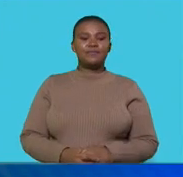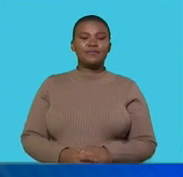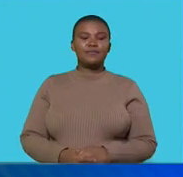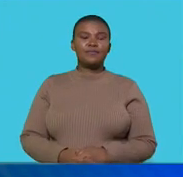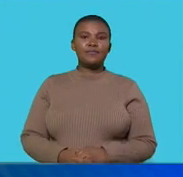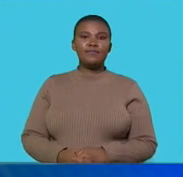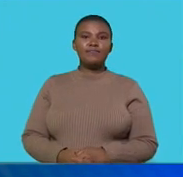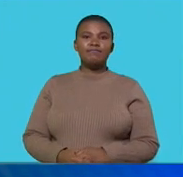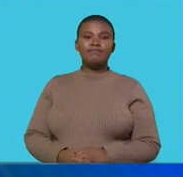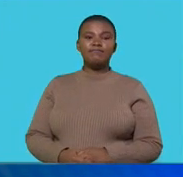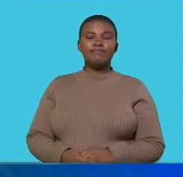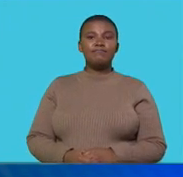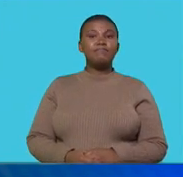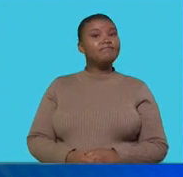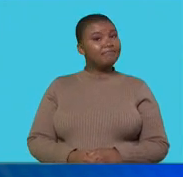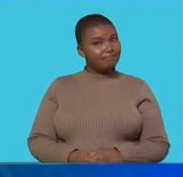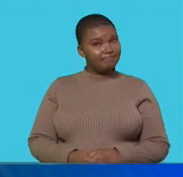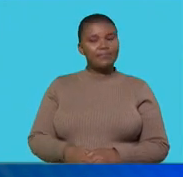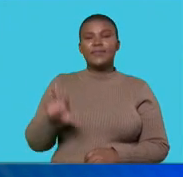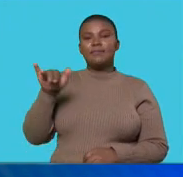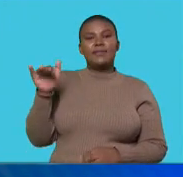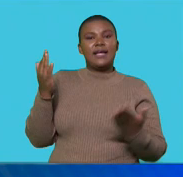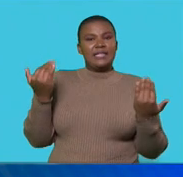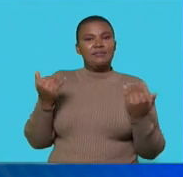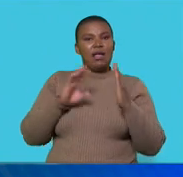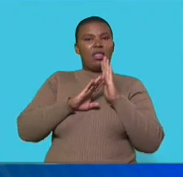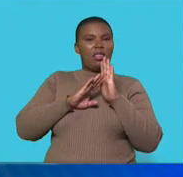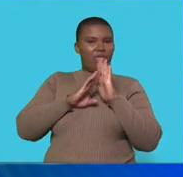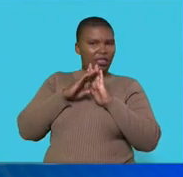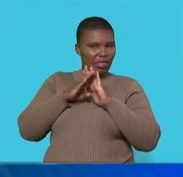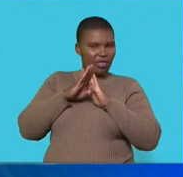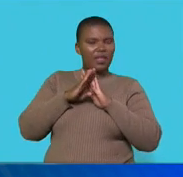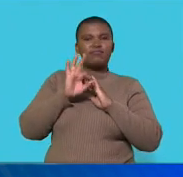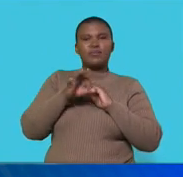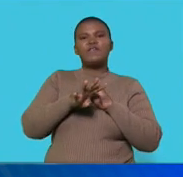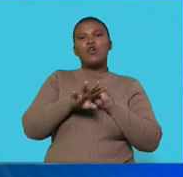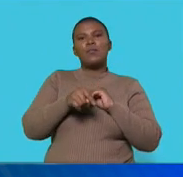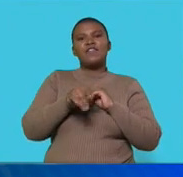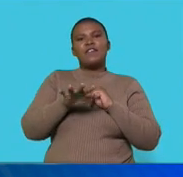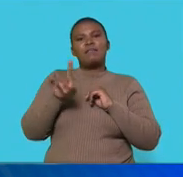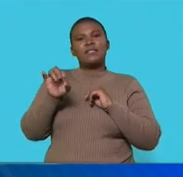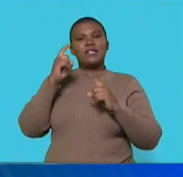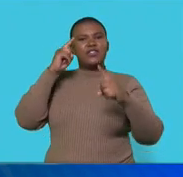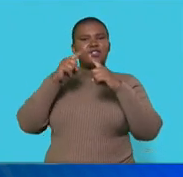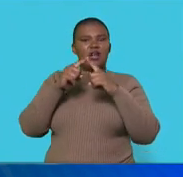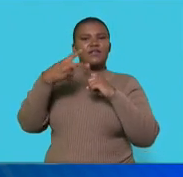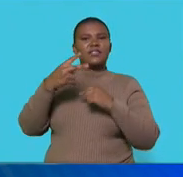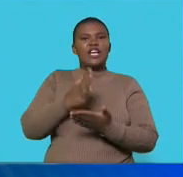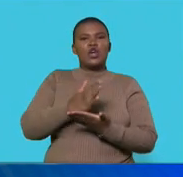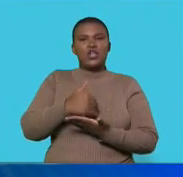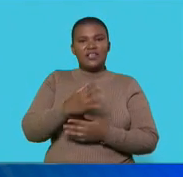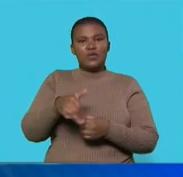stated that the bank expects inflation to stabilize at the 4.5% target in the second quarter